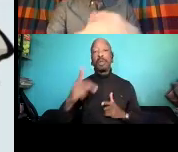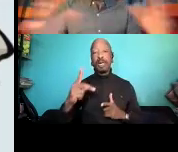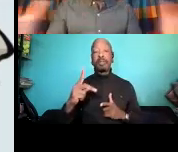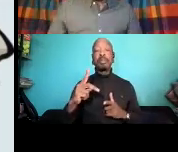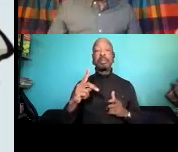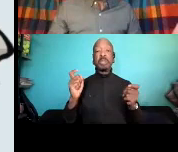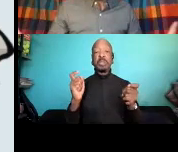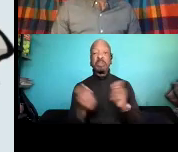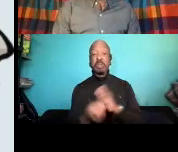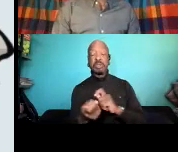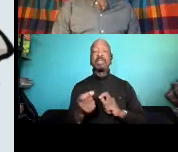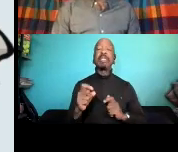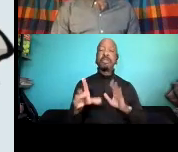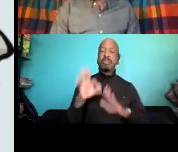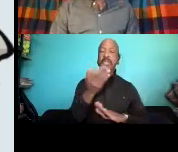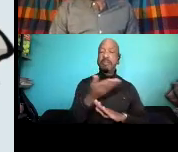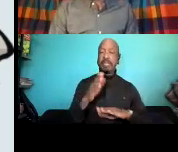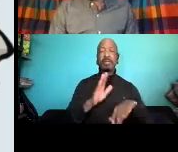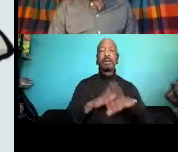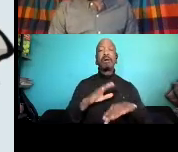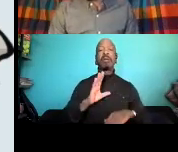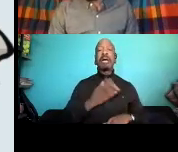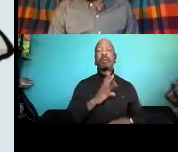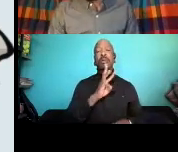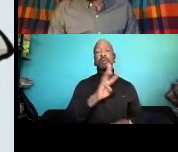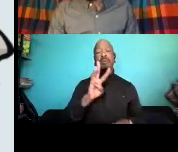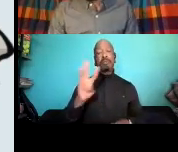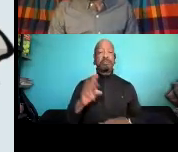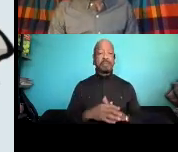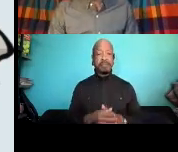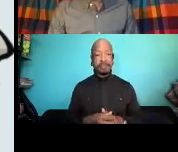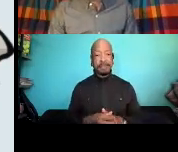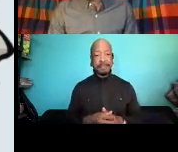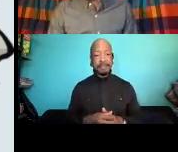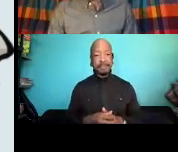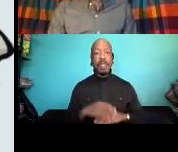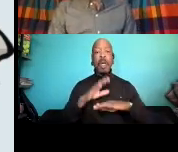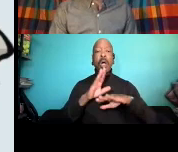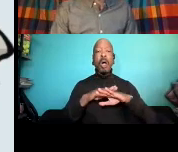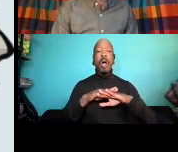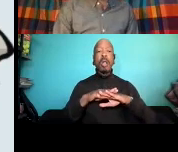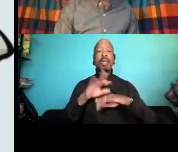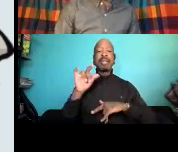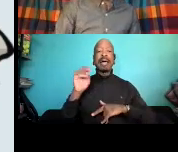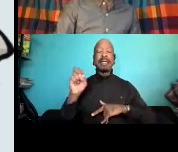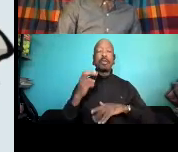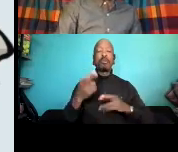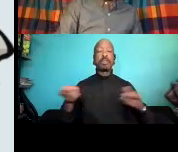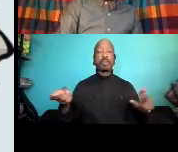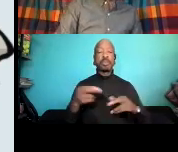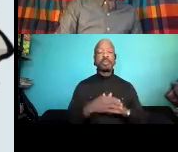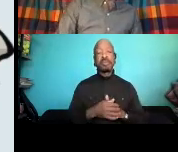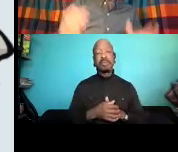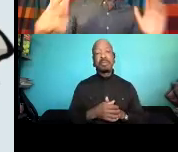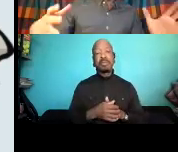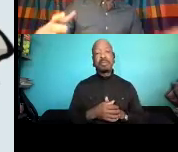be able to find all this stuff on cooplaw.org, our online resource library for cooperative law